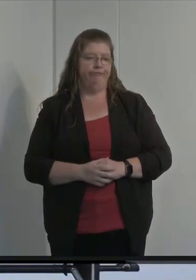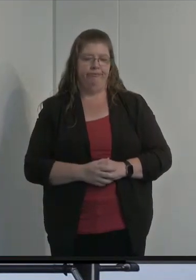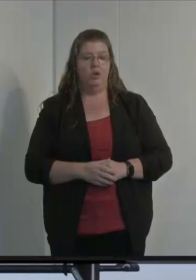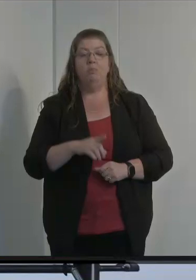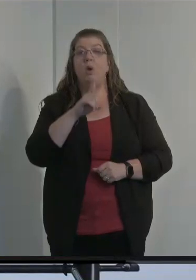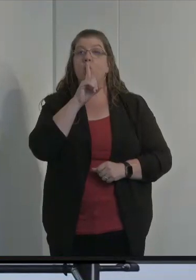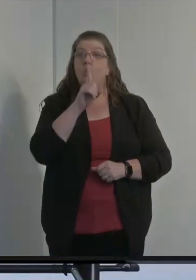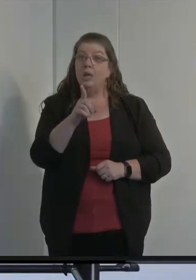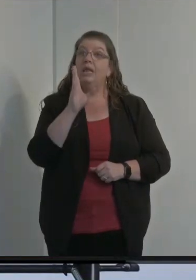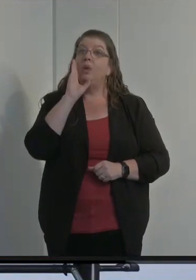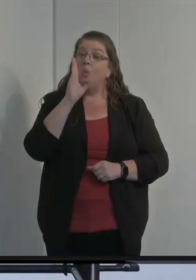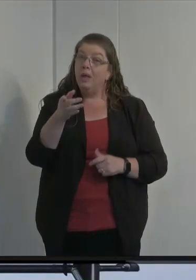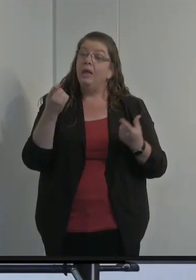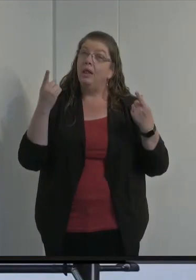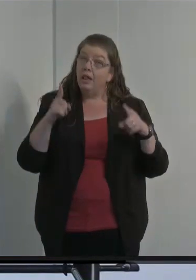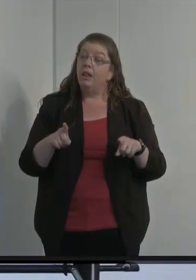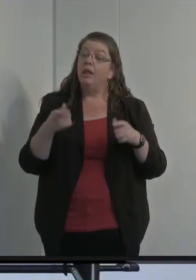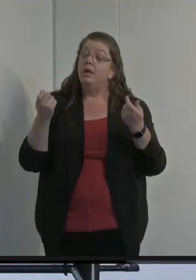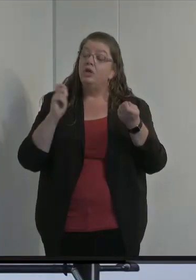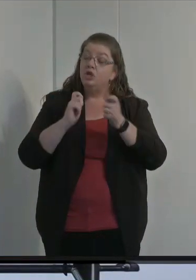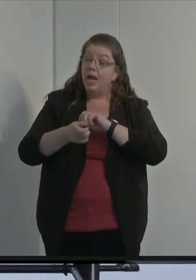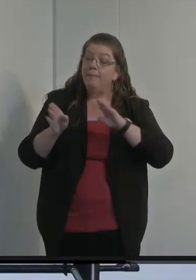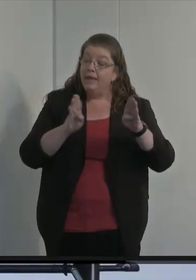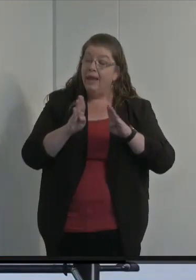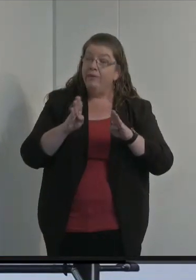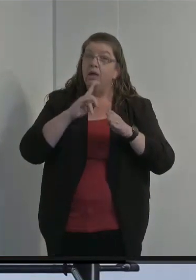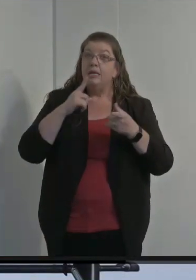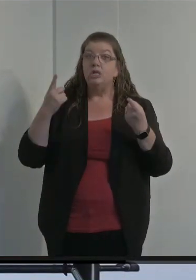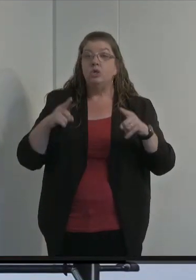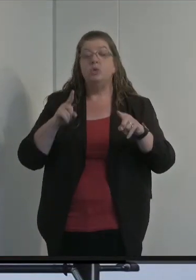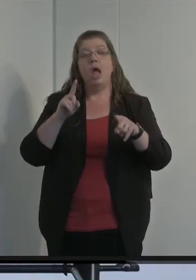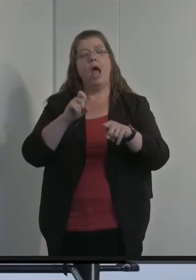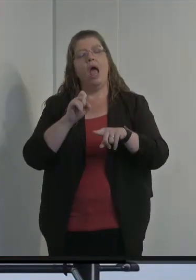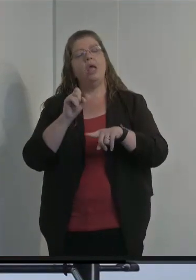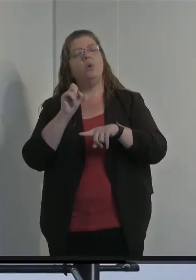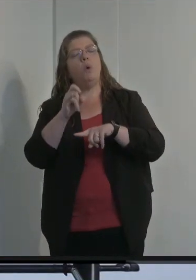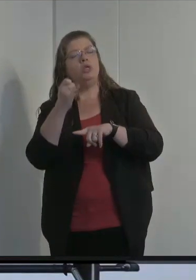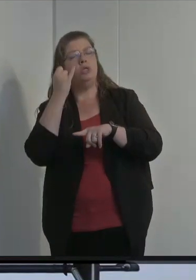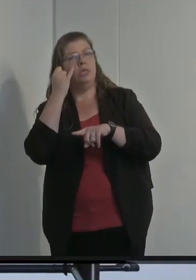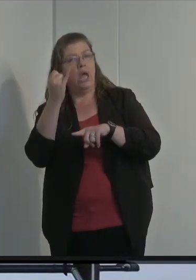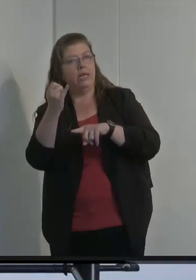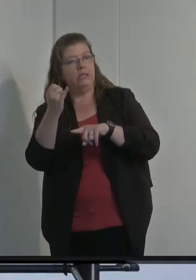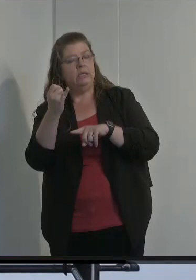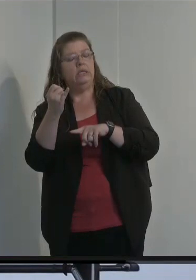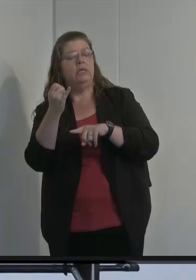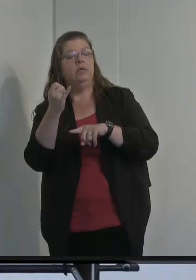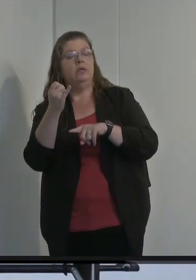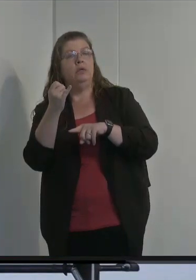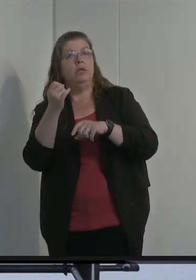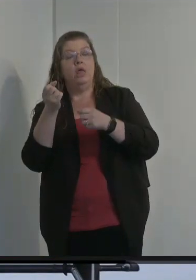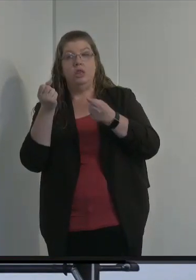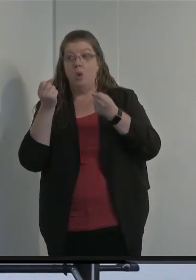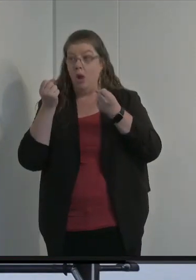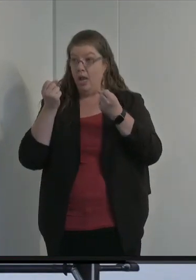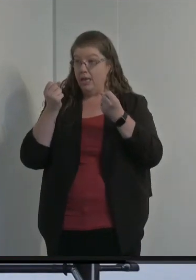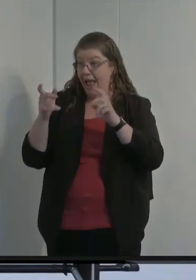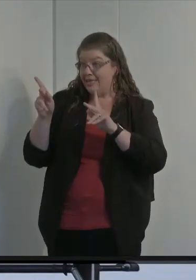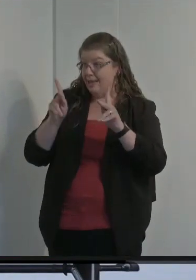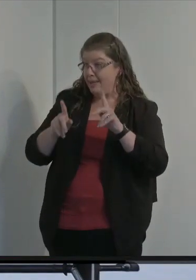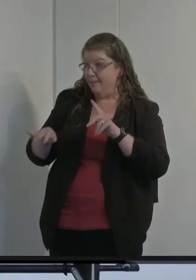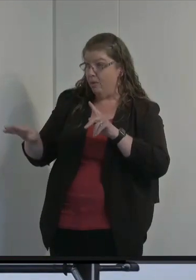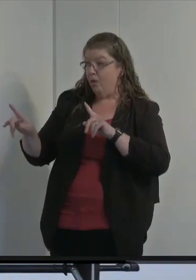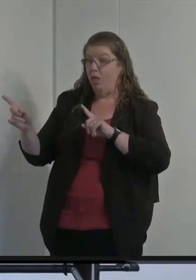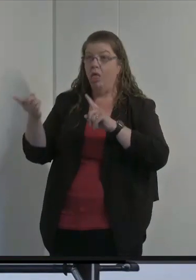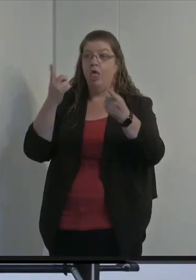is occurring, I question the premise that there are lots and lots of people walking